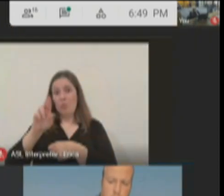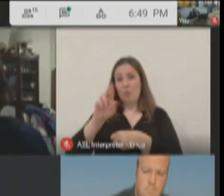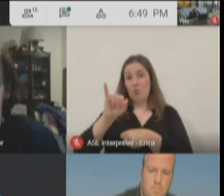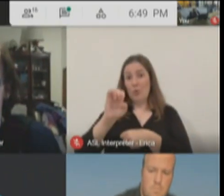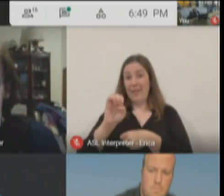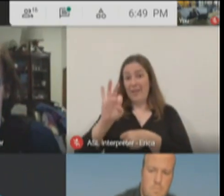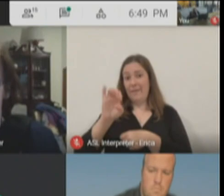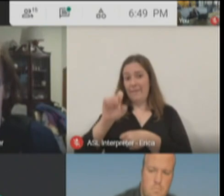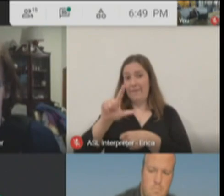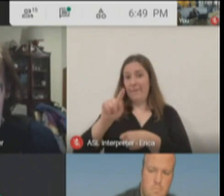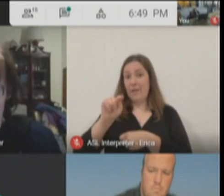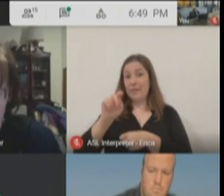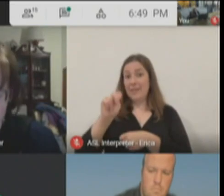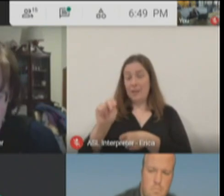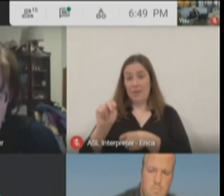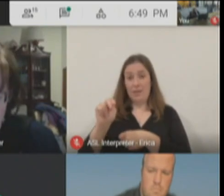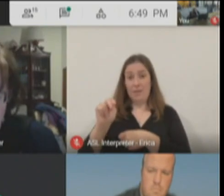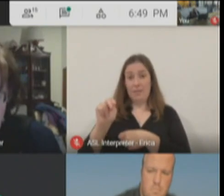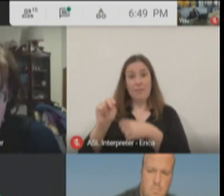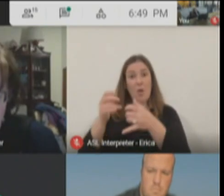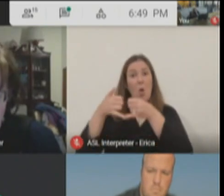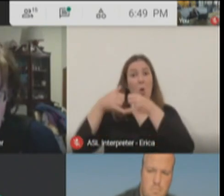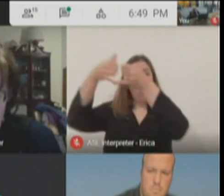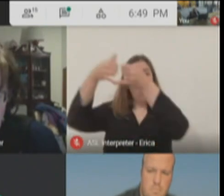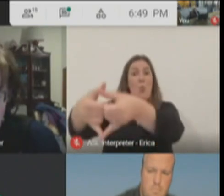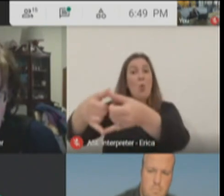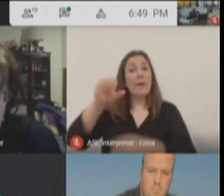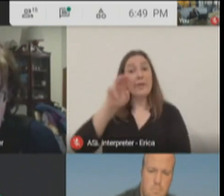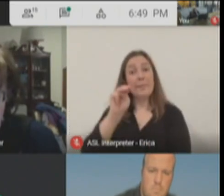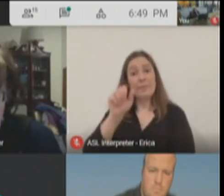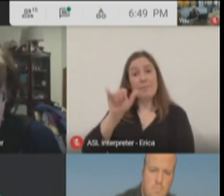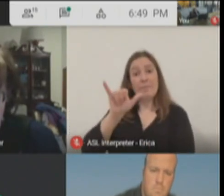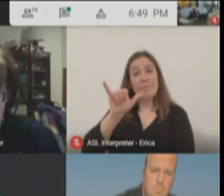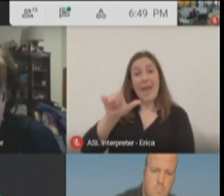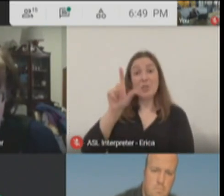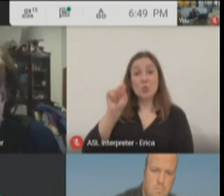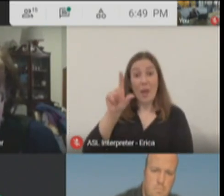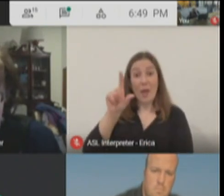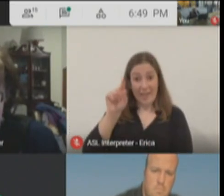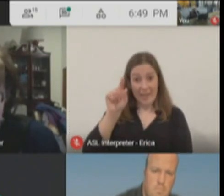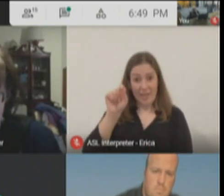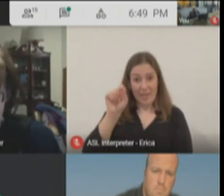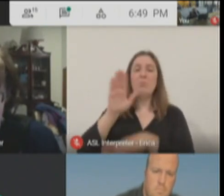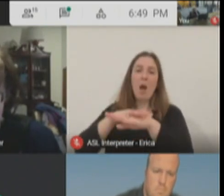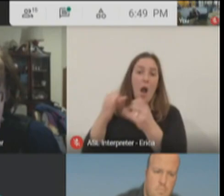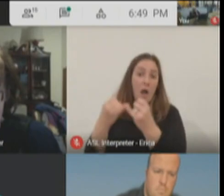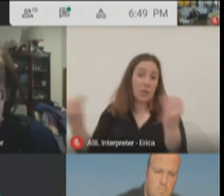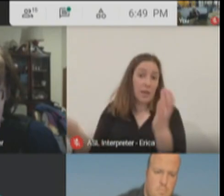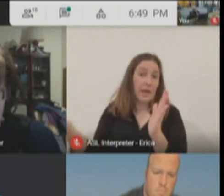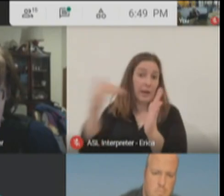May 20th from 7 to 8 p.m. It's going to be virtual again.